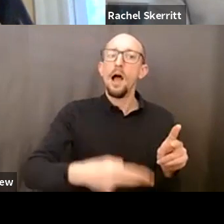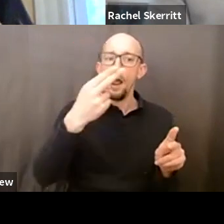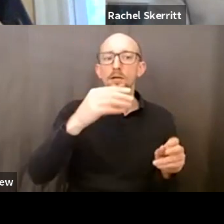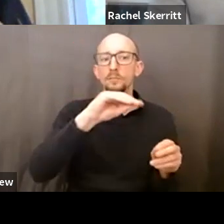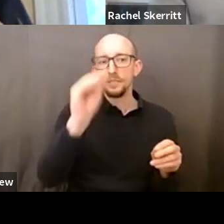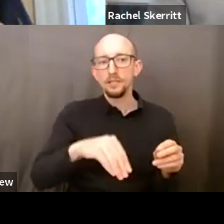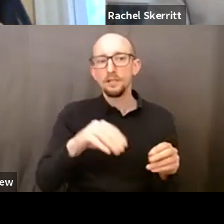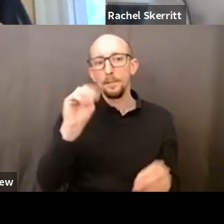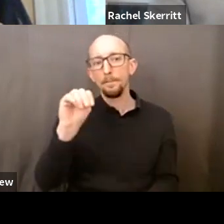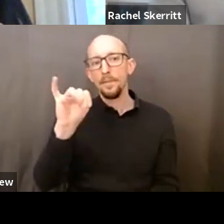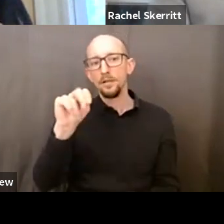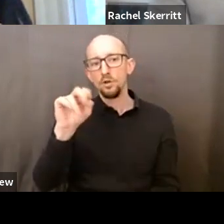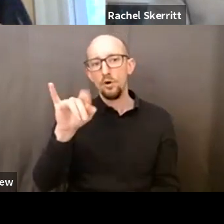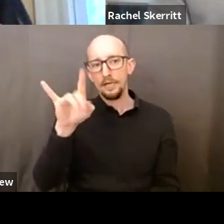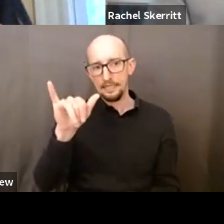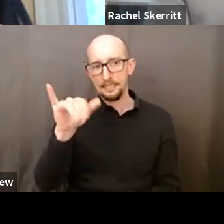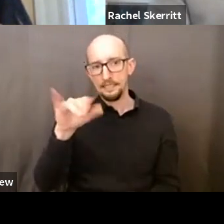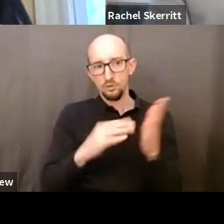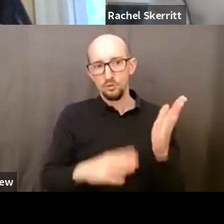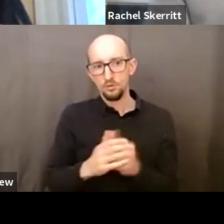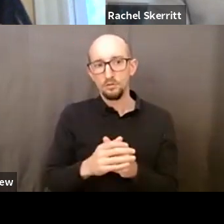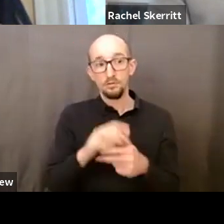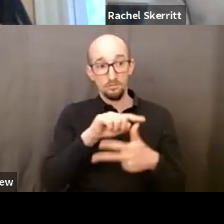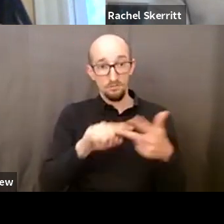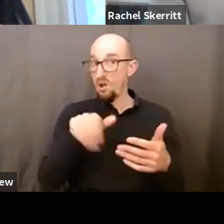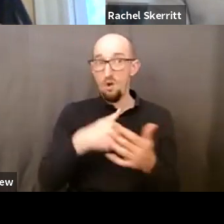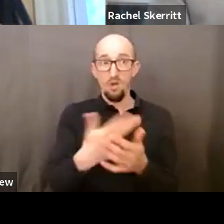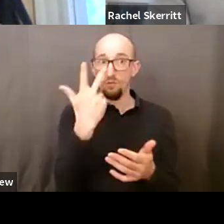We have increased the diversity at all 3 schools.